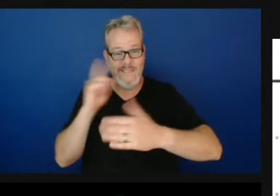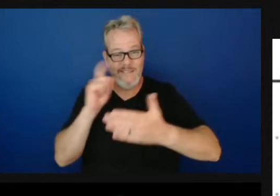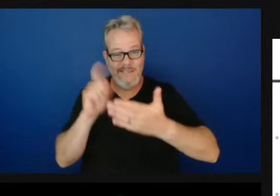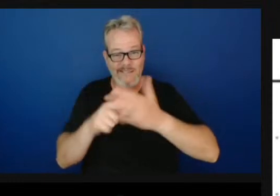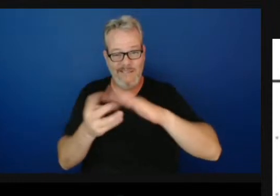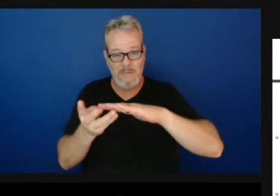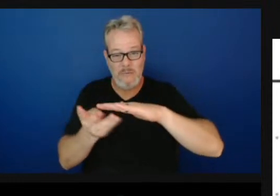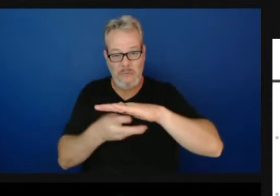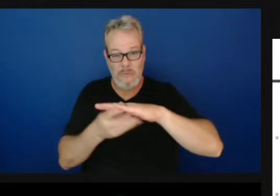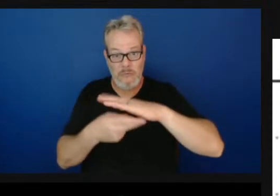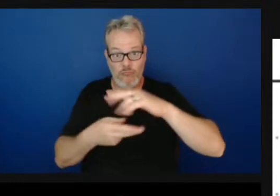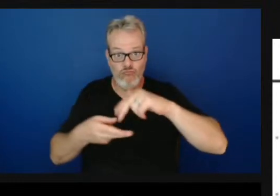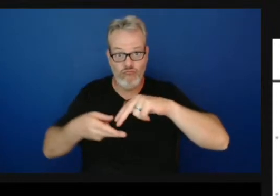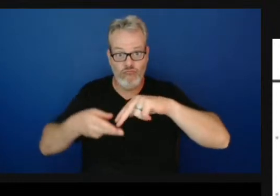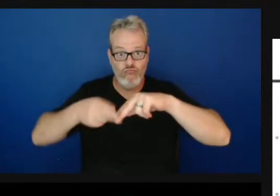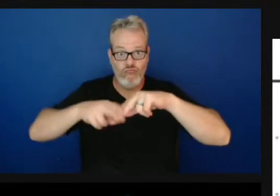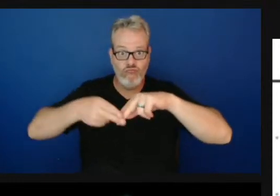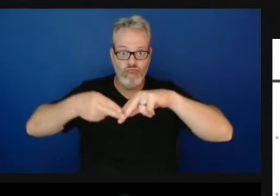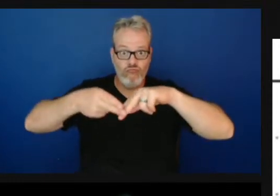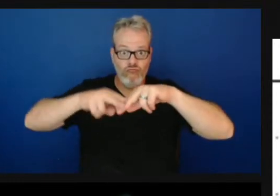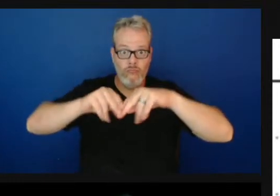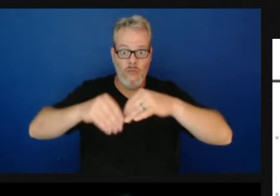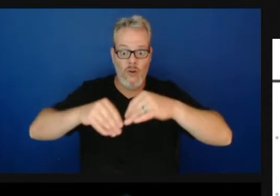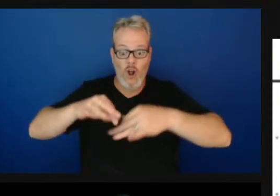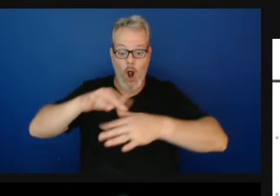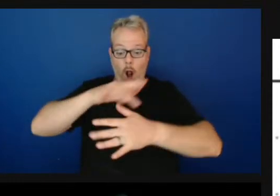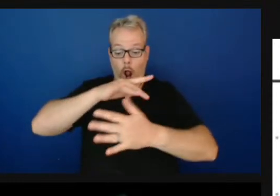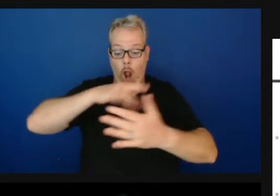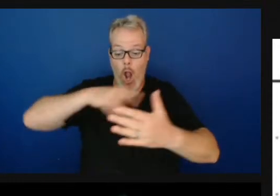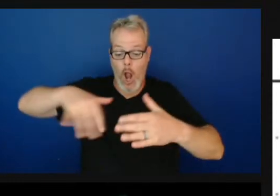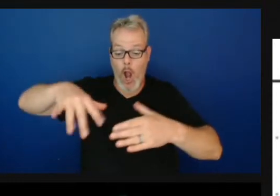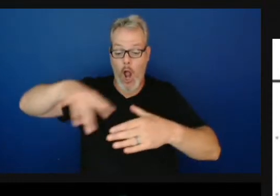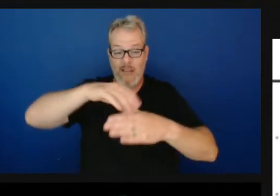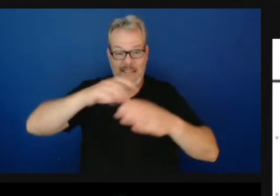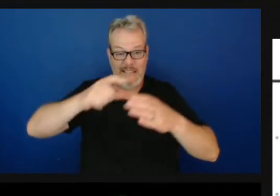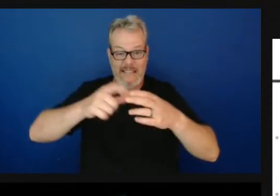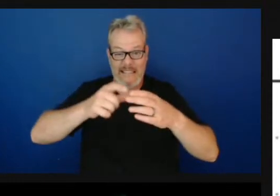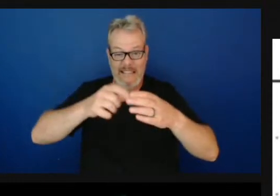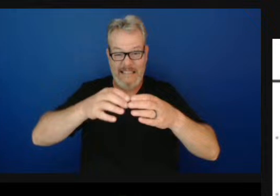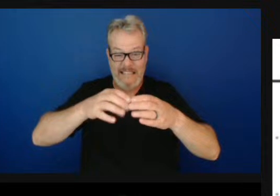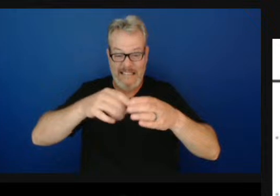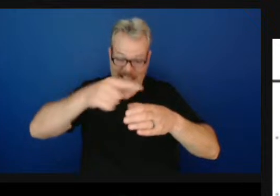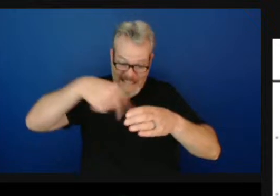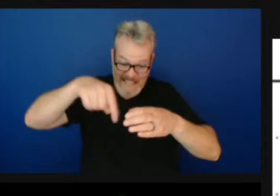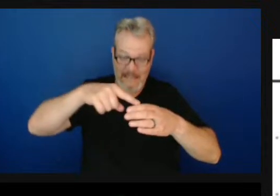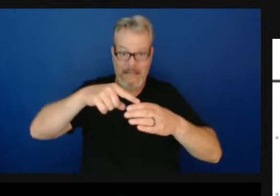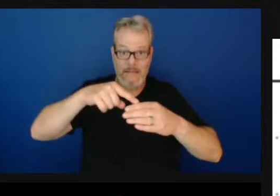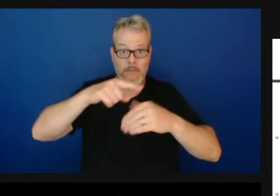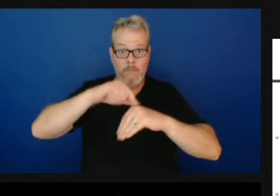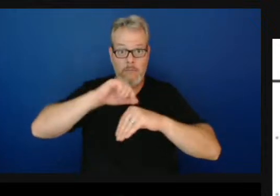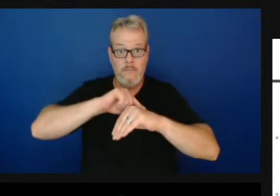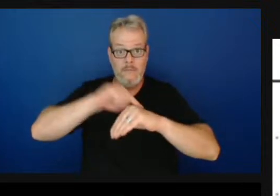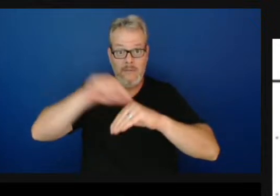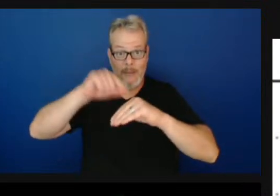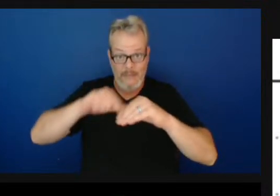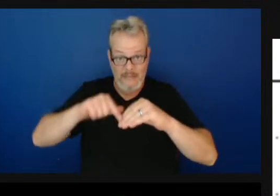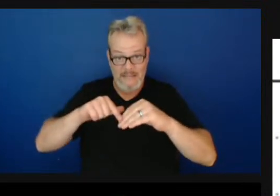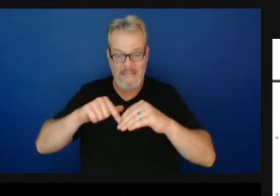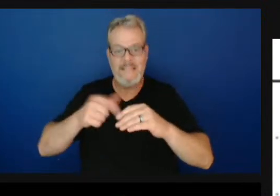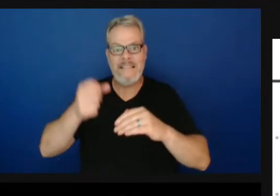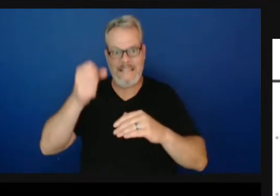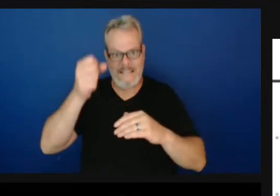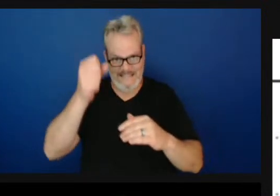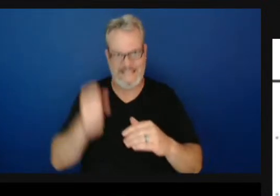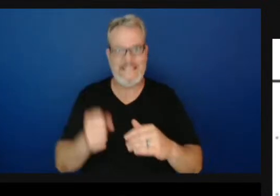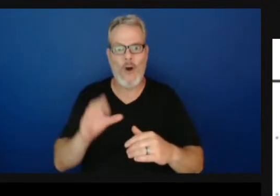time was filling all the summit and the south caldera and the southwest rift following its intrusion and eruption